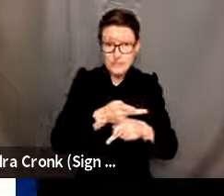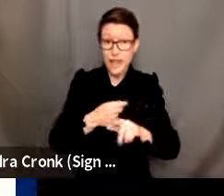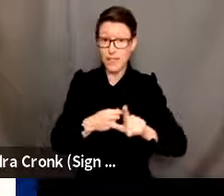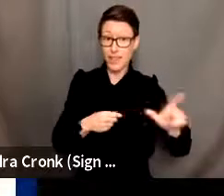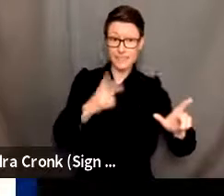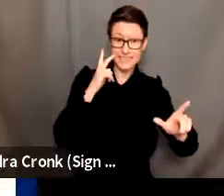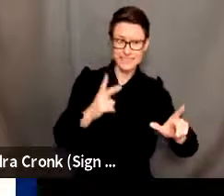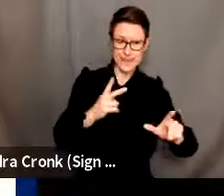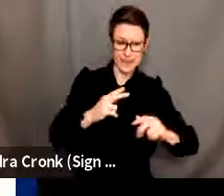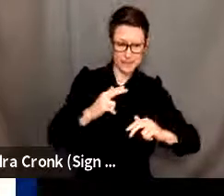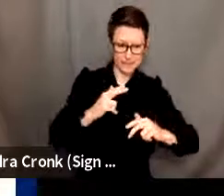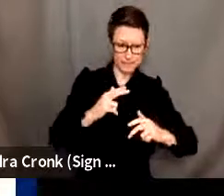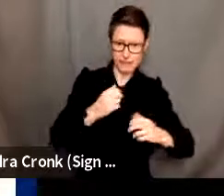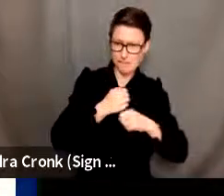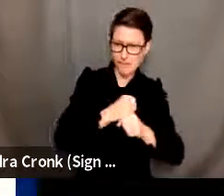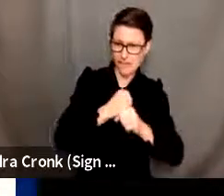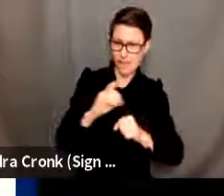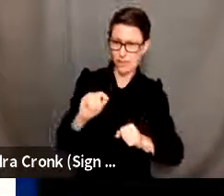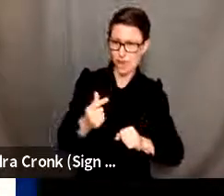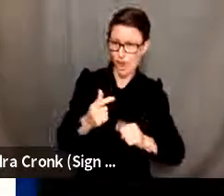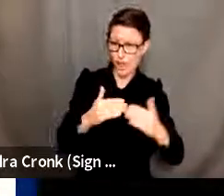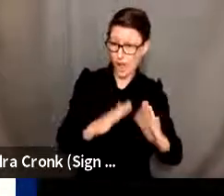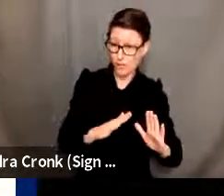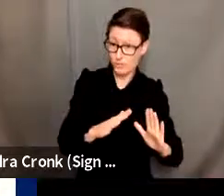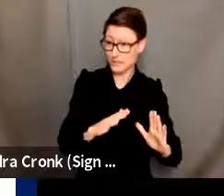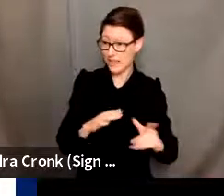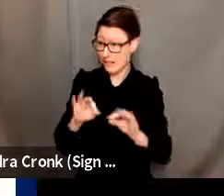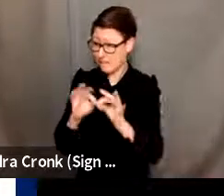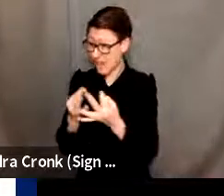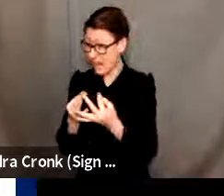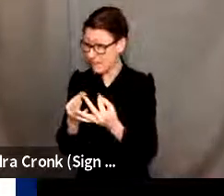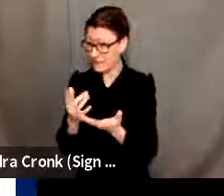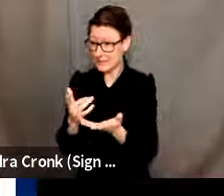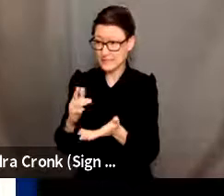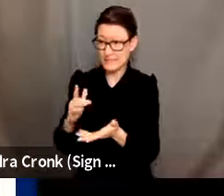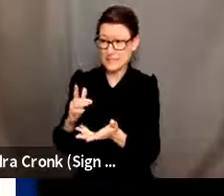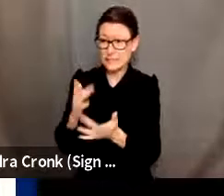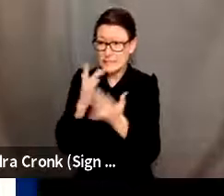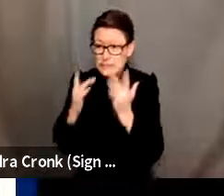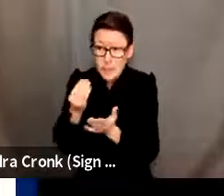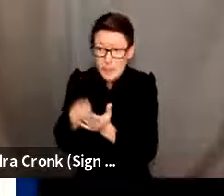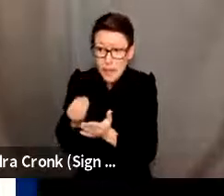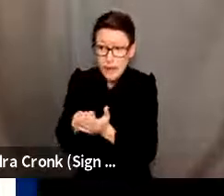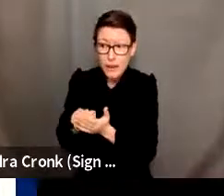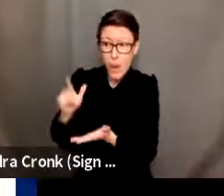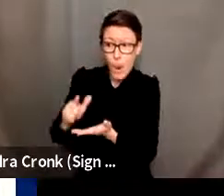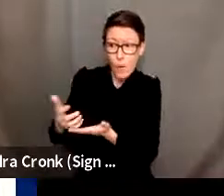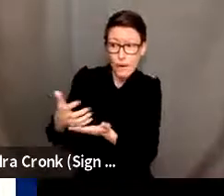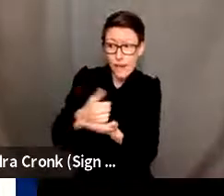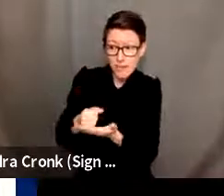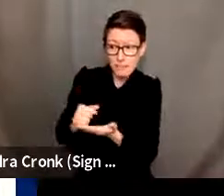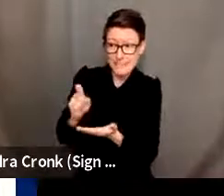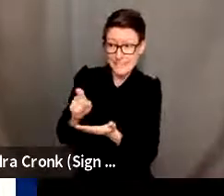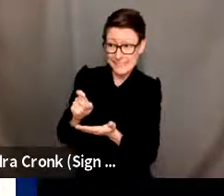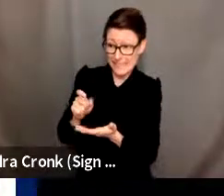houses that are handed out to low-income families who need them for shelter in the summer and the winter. We have a lot of